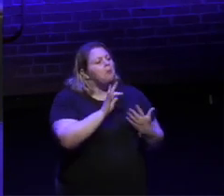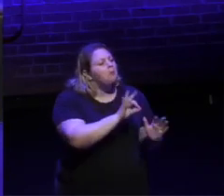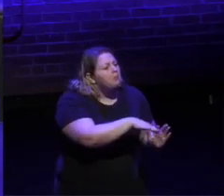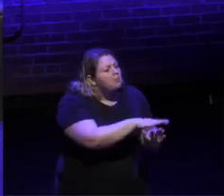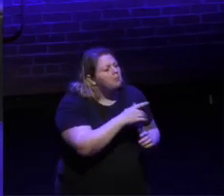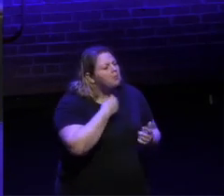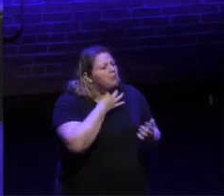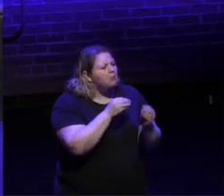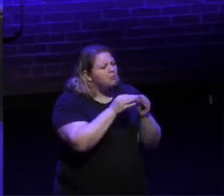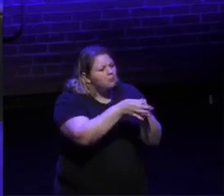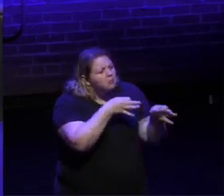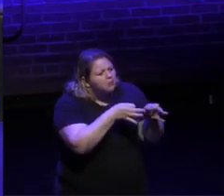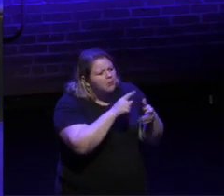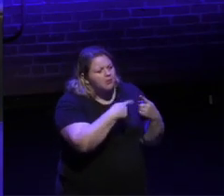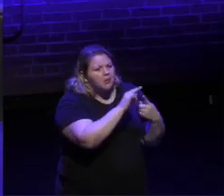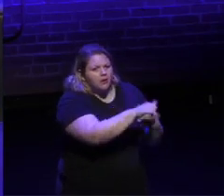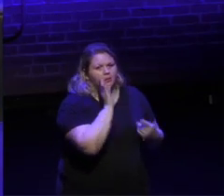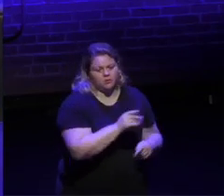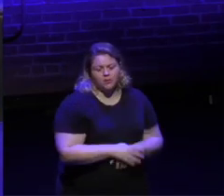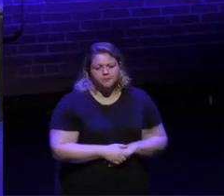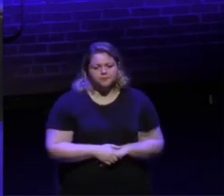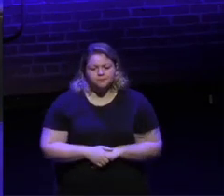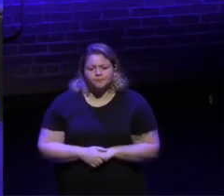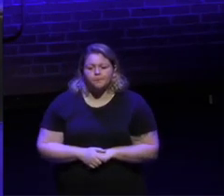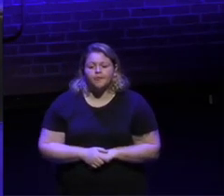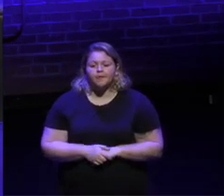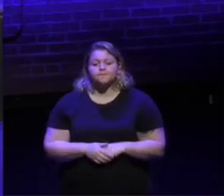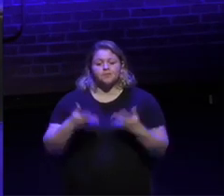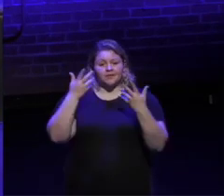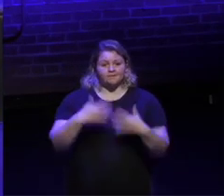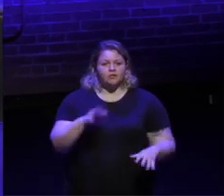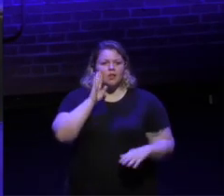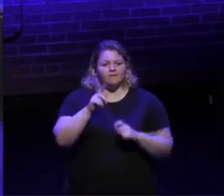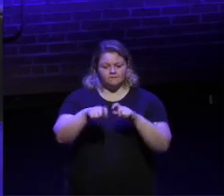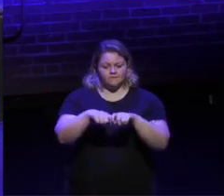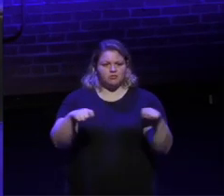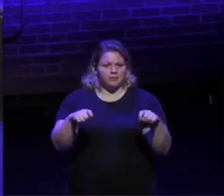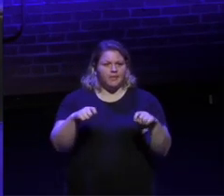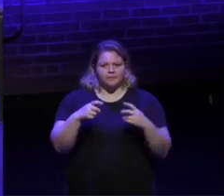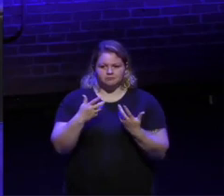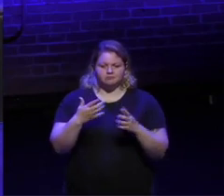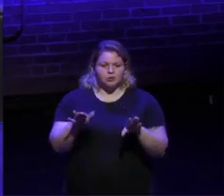our conversation gets going. And then at the end, we'll have closing statements of probably about 3 minutes each.